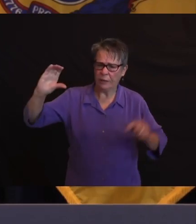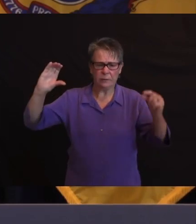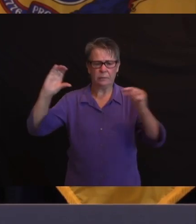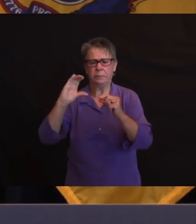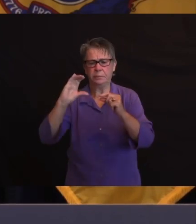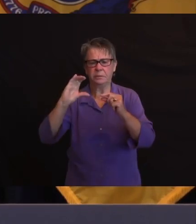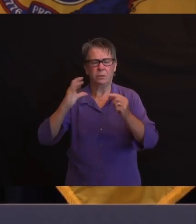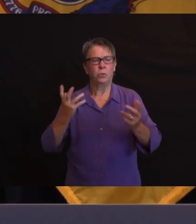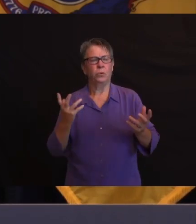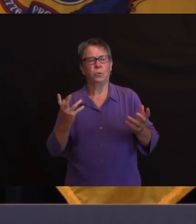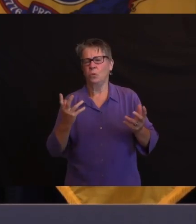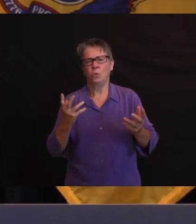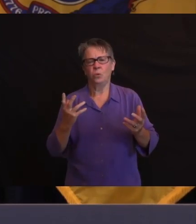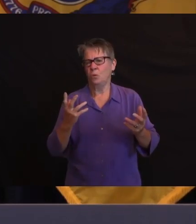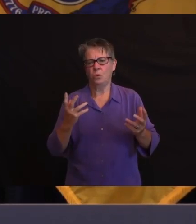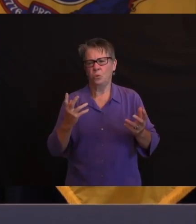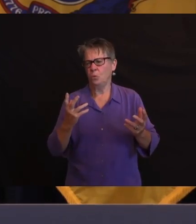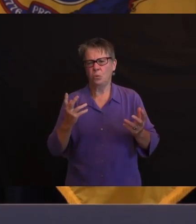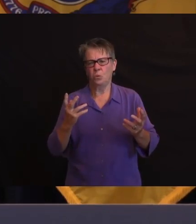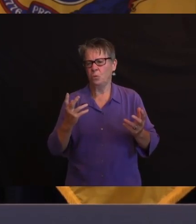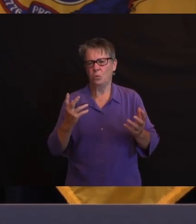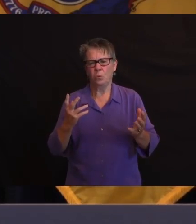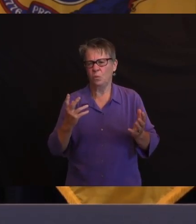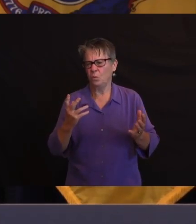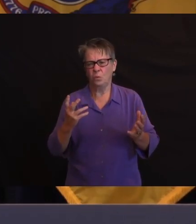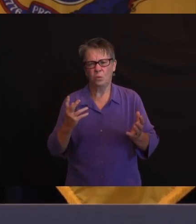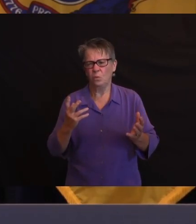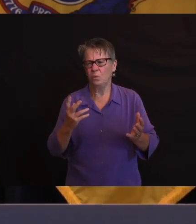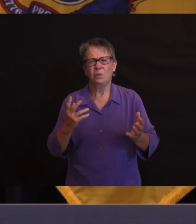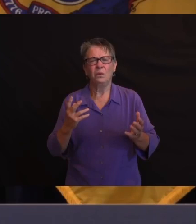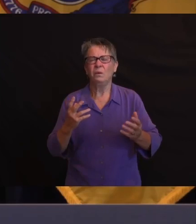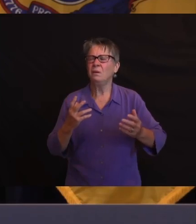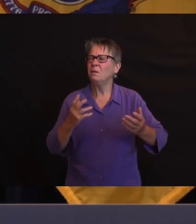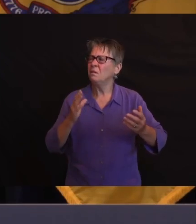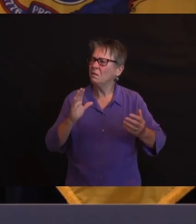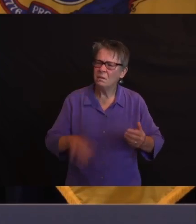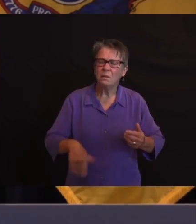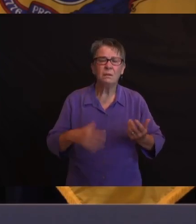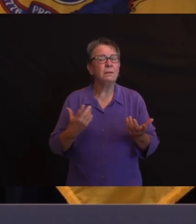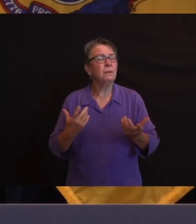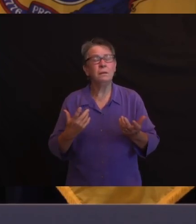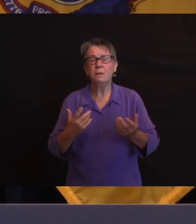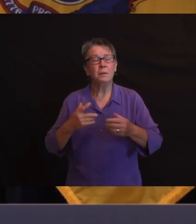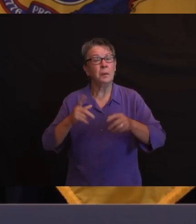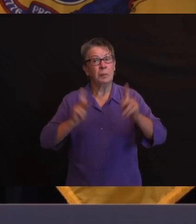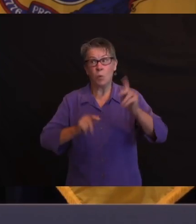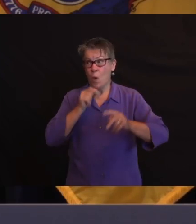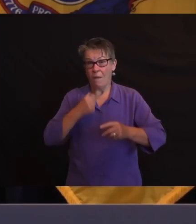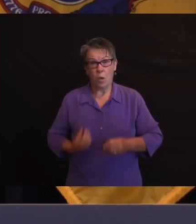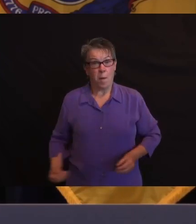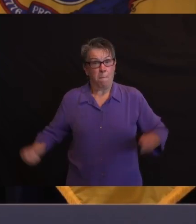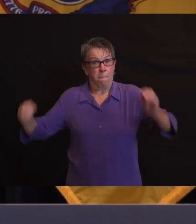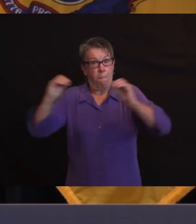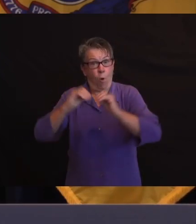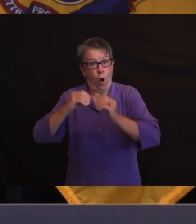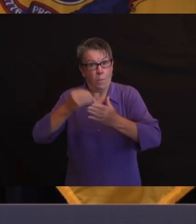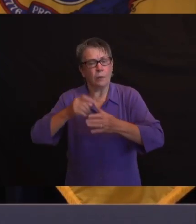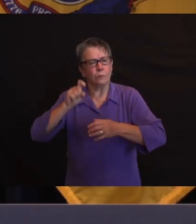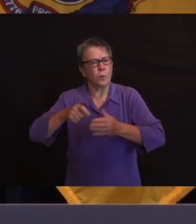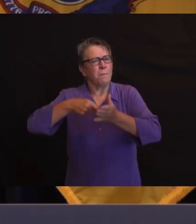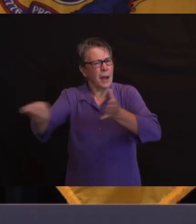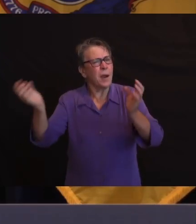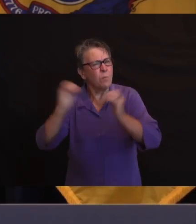by the way, when you do that, everybody benefits, including the folks who are really well off. Real quick, yep. Thank you. And just back to Abbott, though,